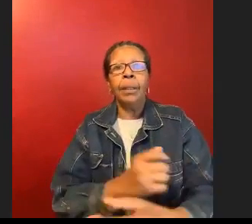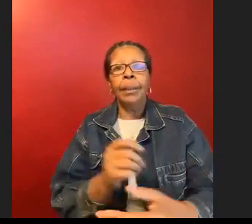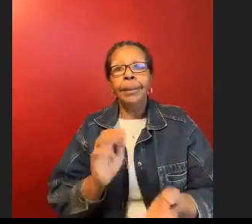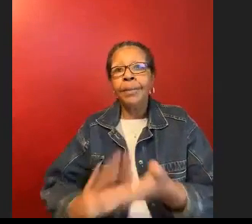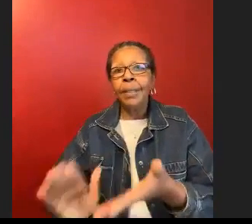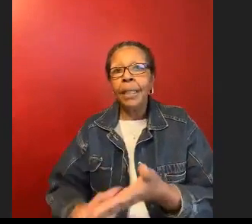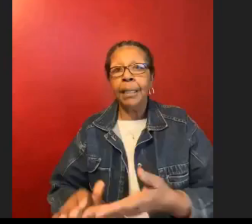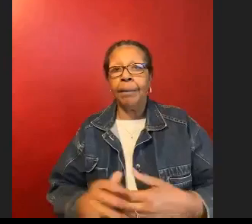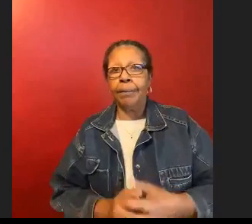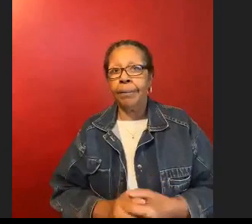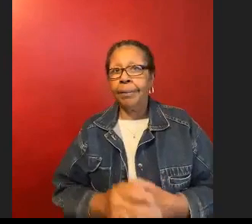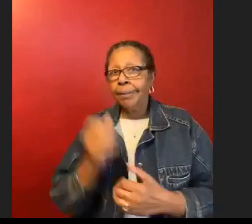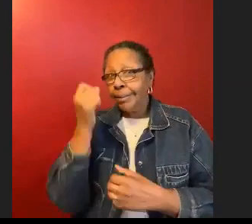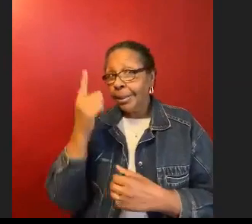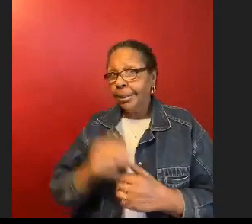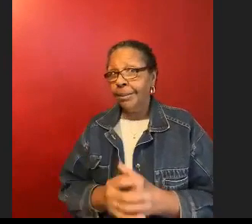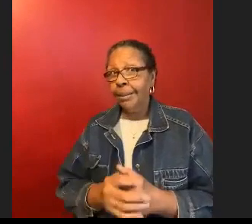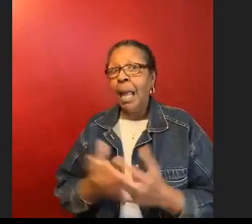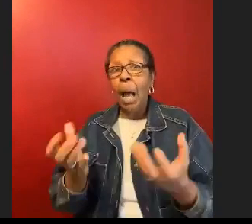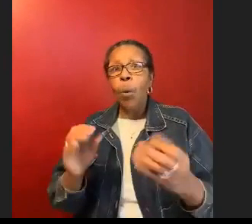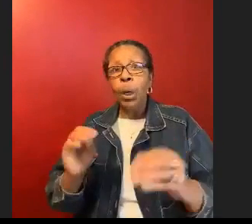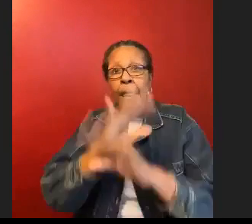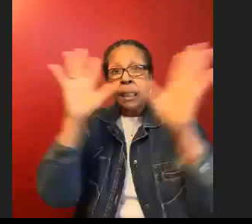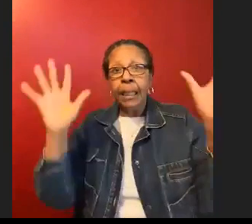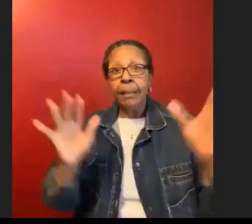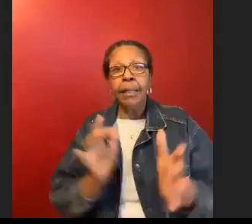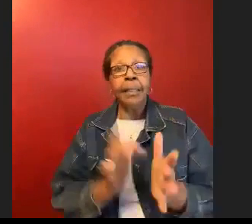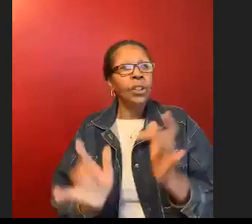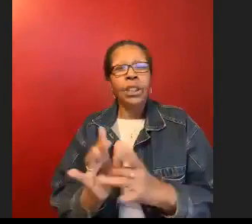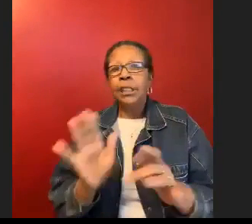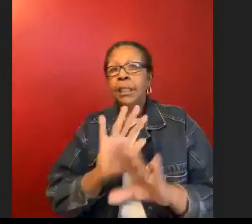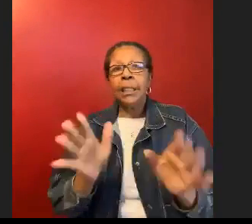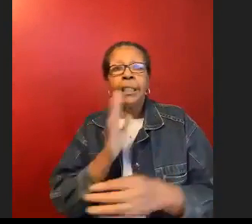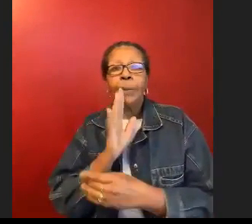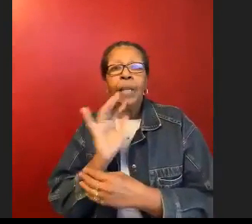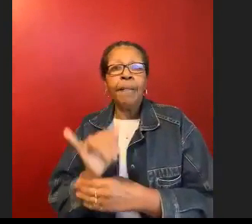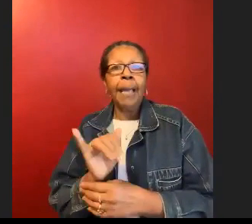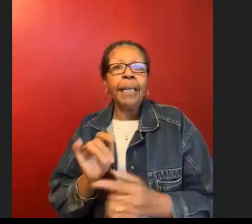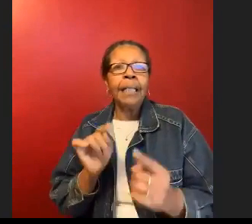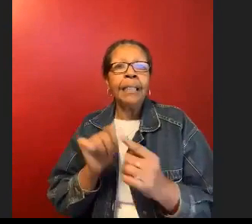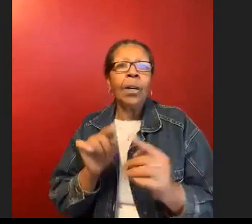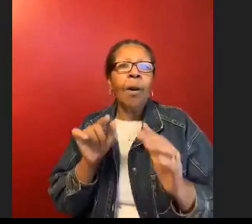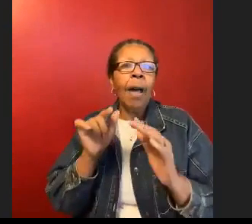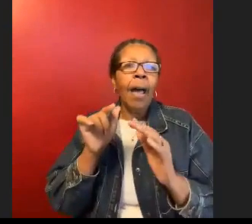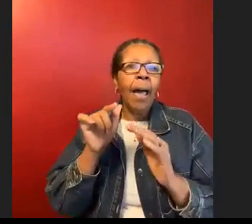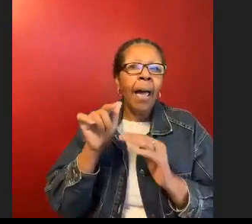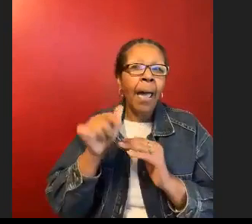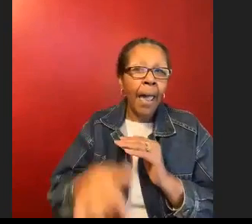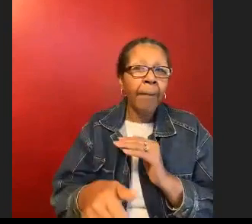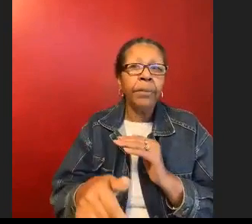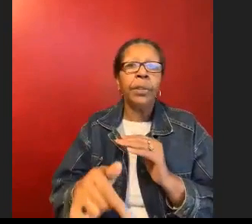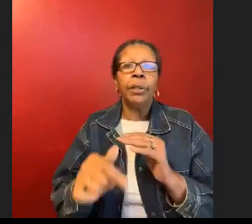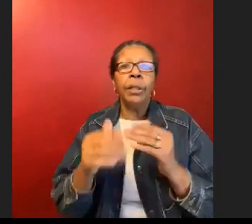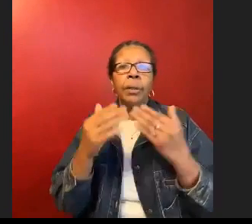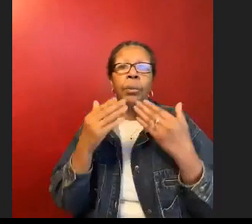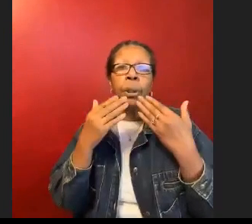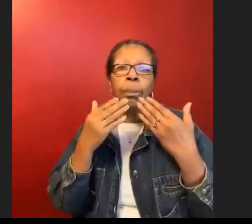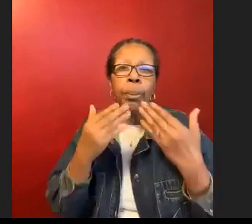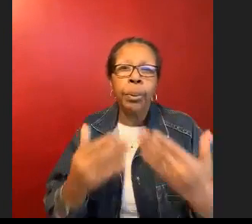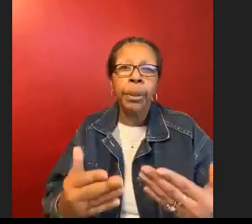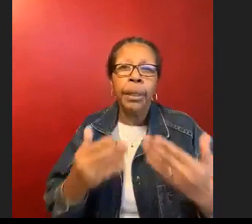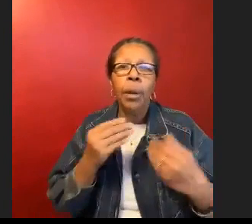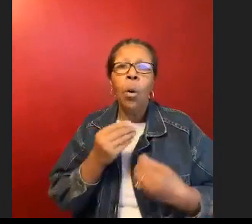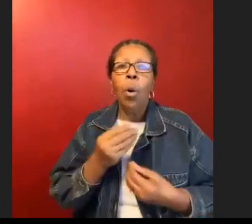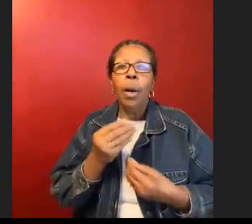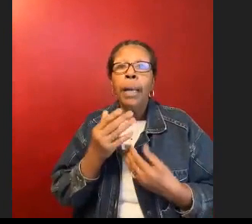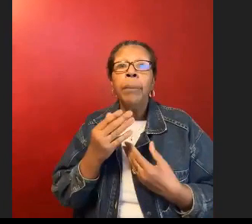So I want to make this clear because he does not say this until he breathes the Holy Spirit into them.